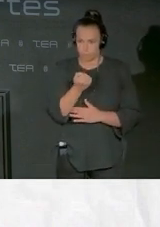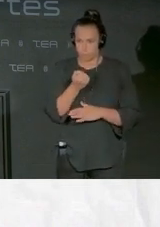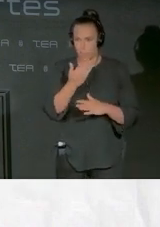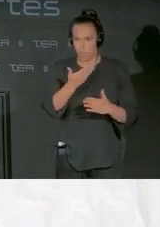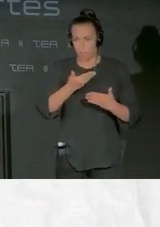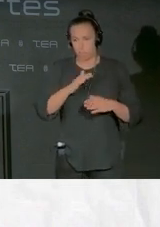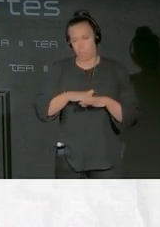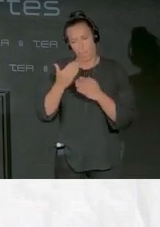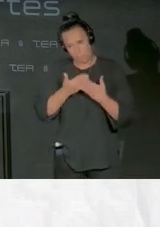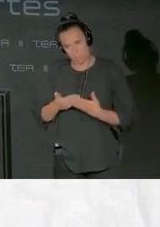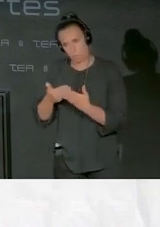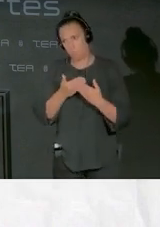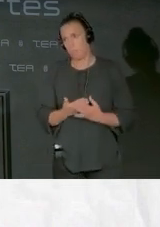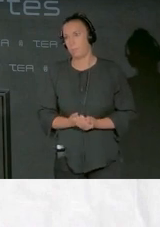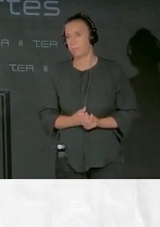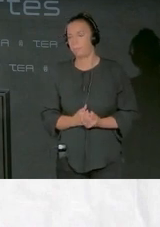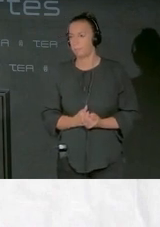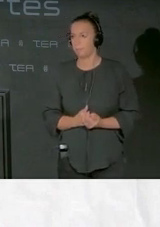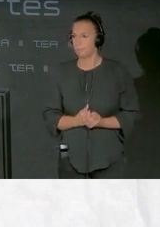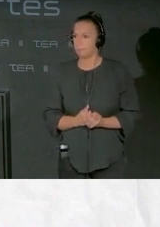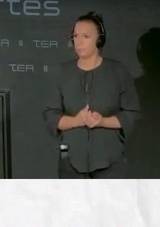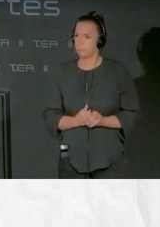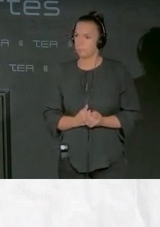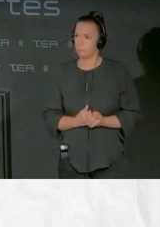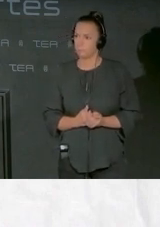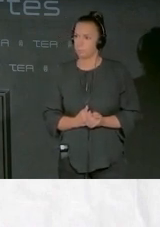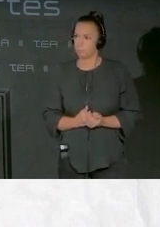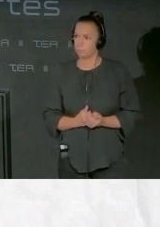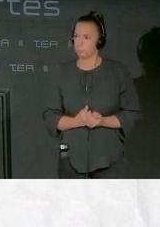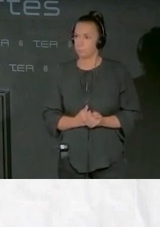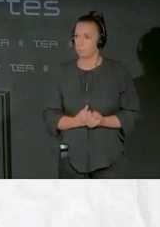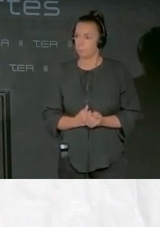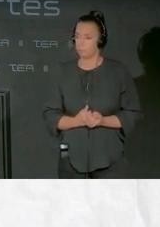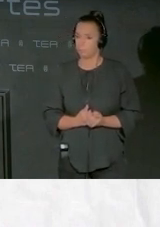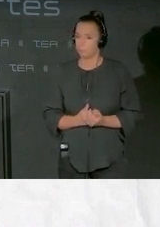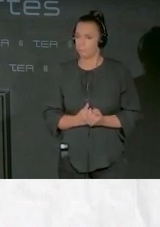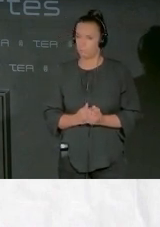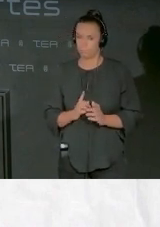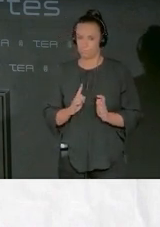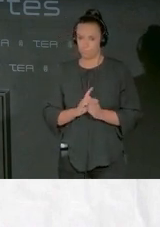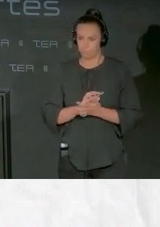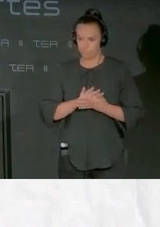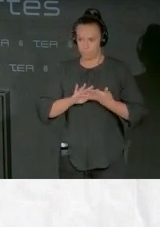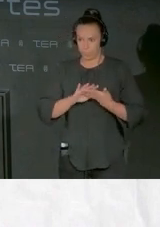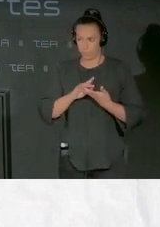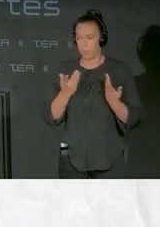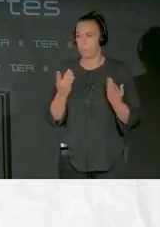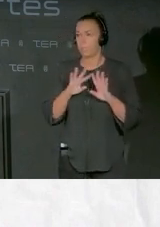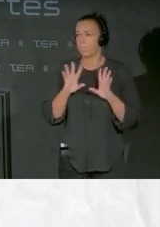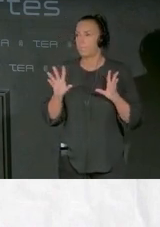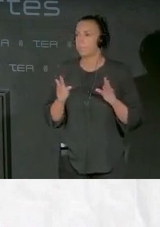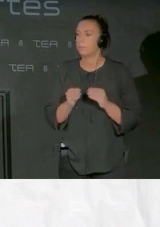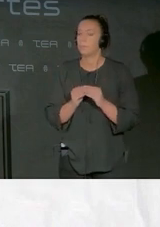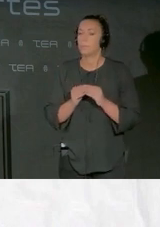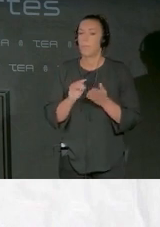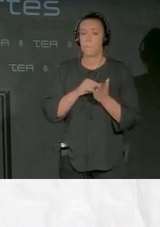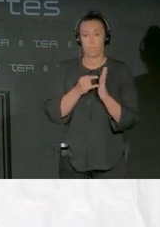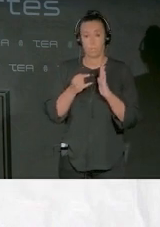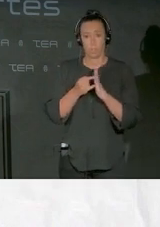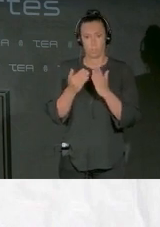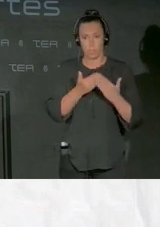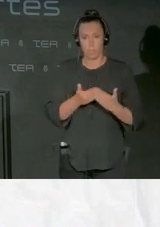So just briefly in terms of the research methodology, at its heart is us speaking to a huge amount